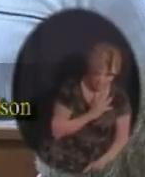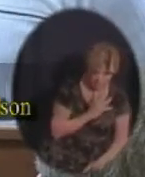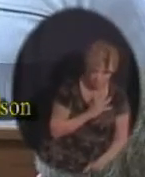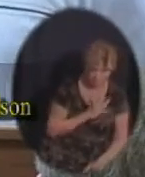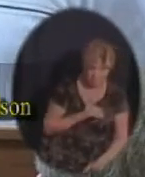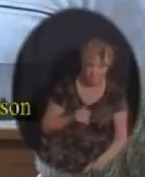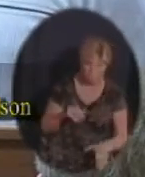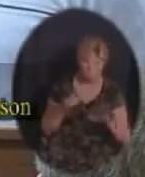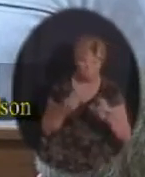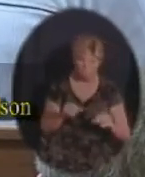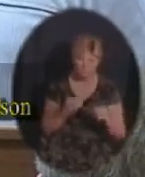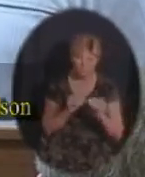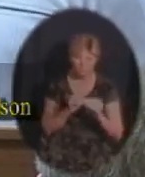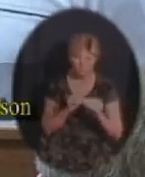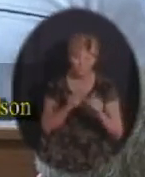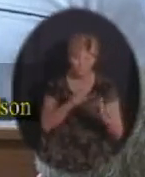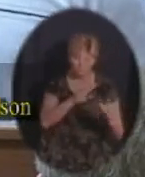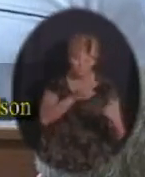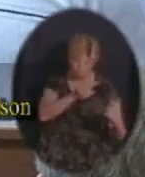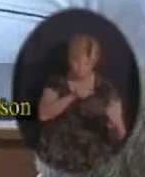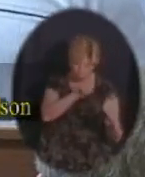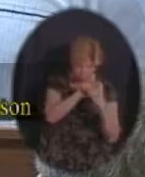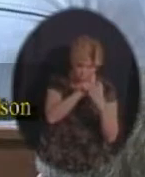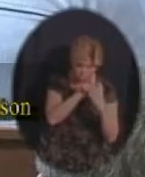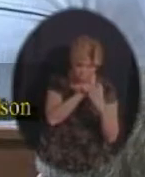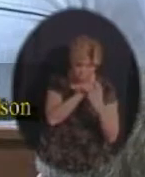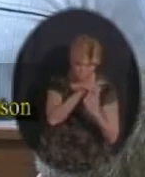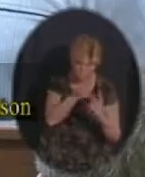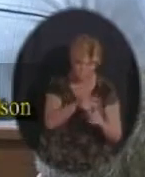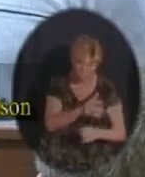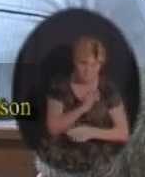it. That is why I support